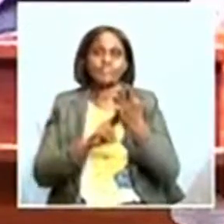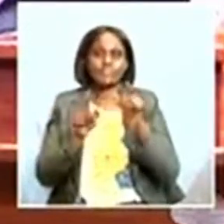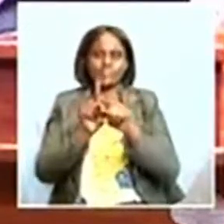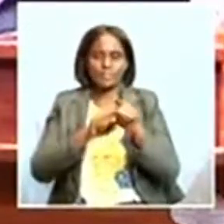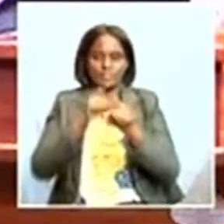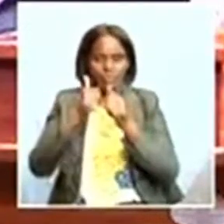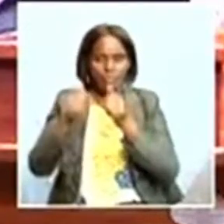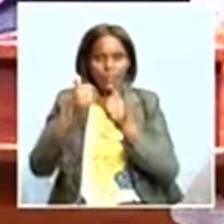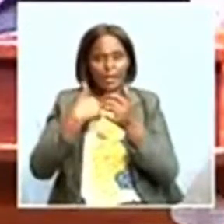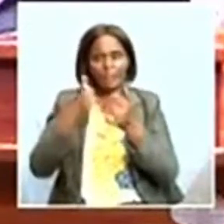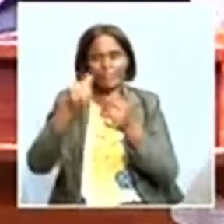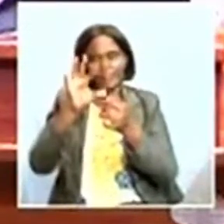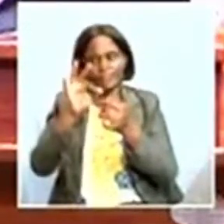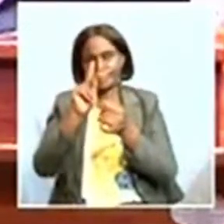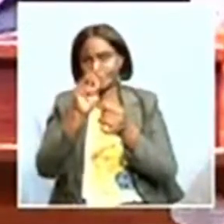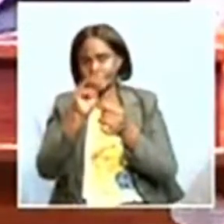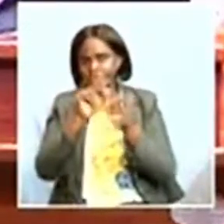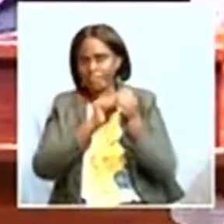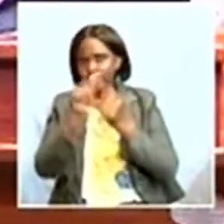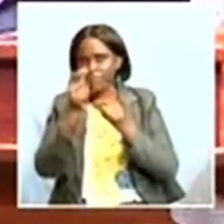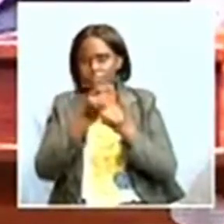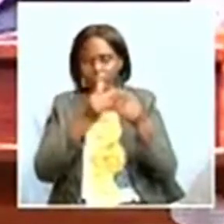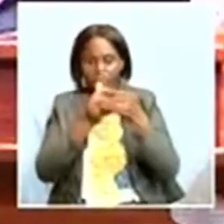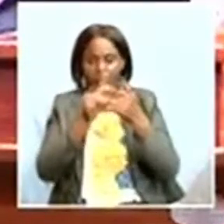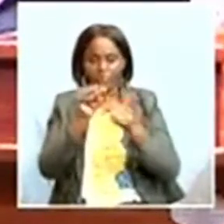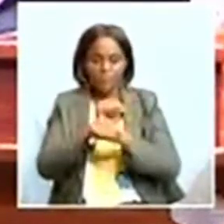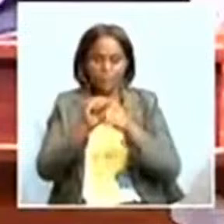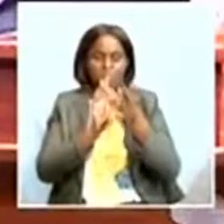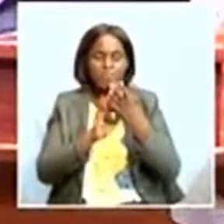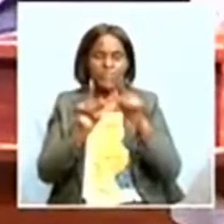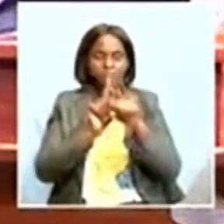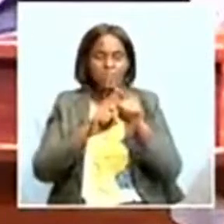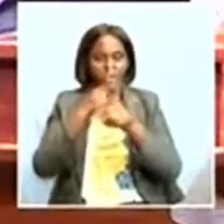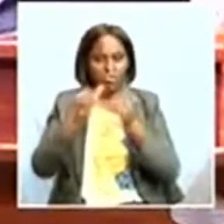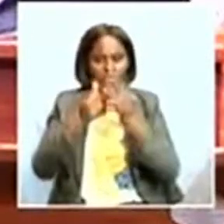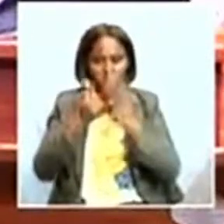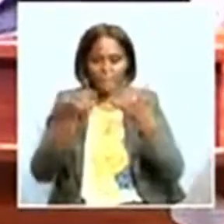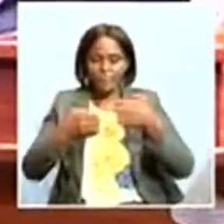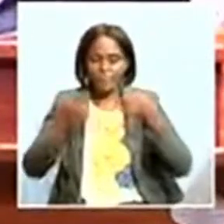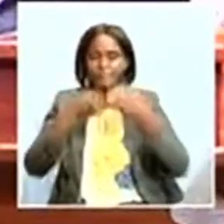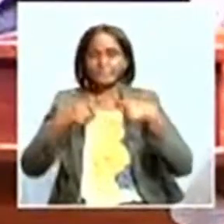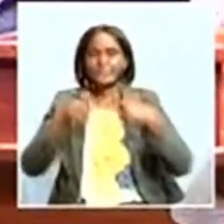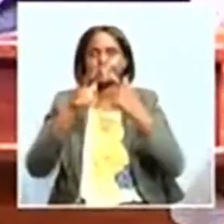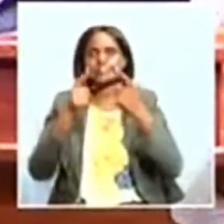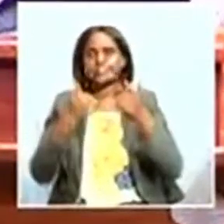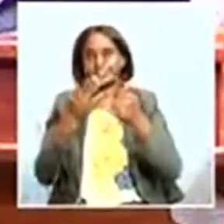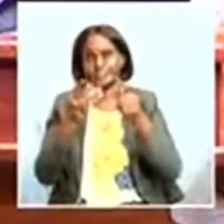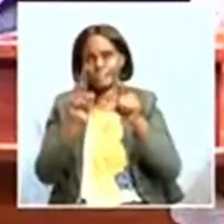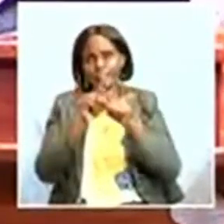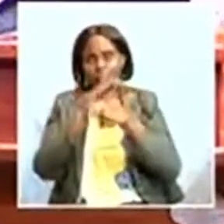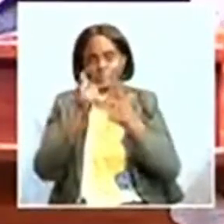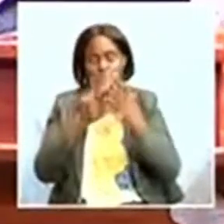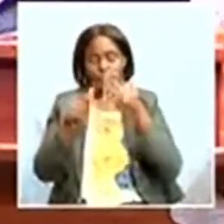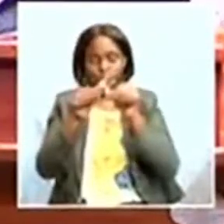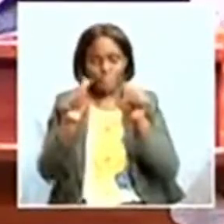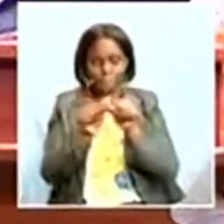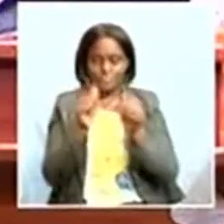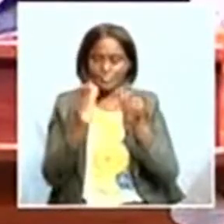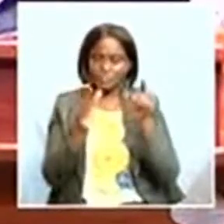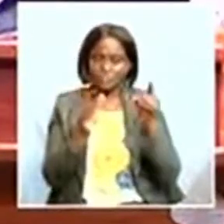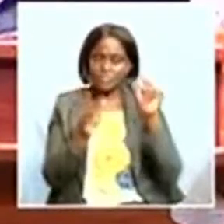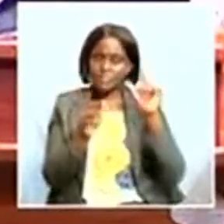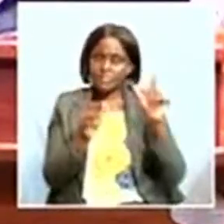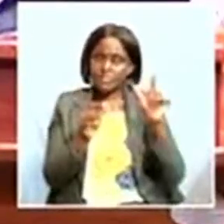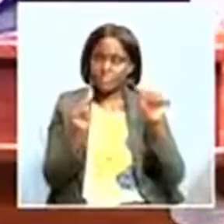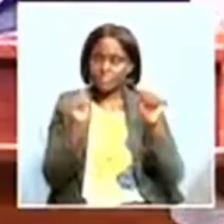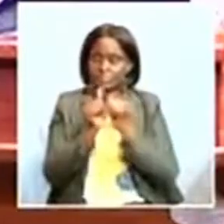it is 19 kilometers away from the nearest secondary school and faces environmental challenges. The area between